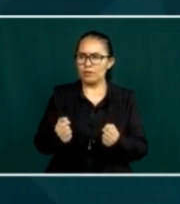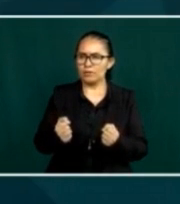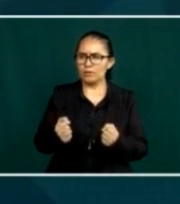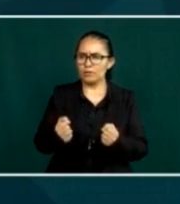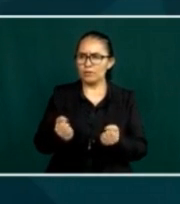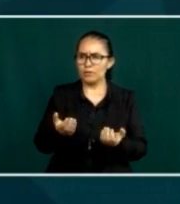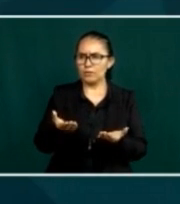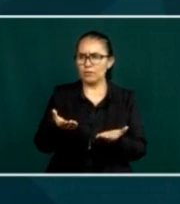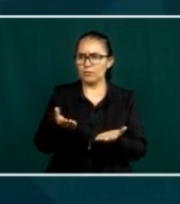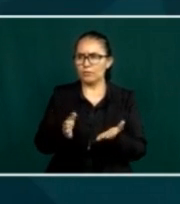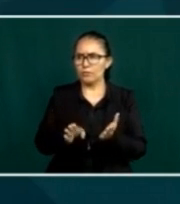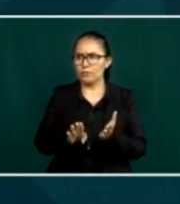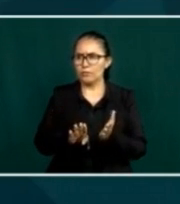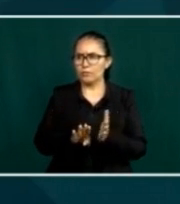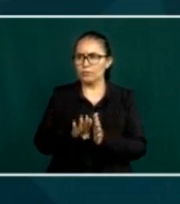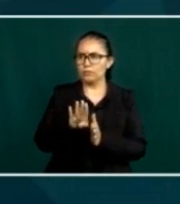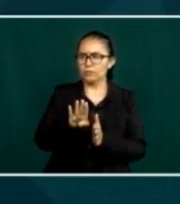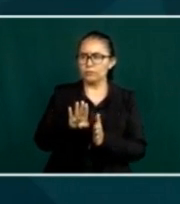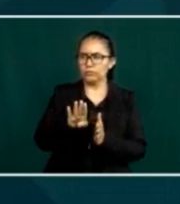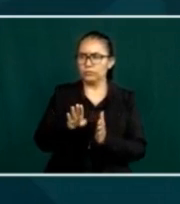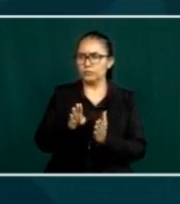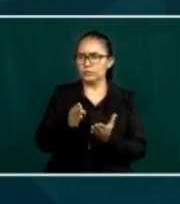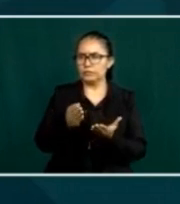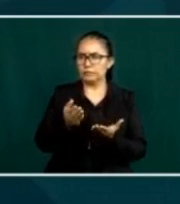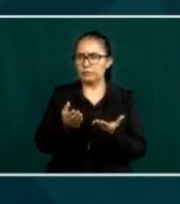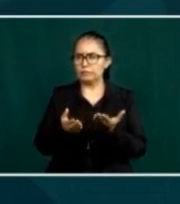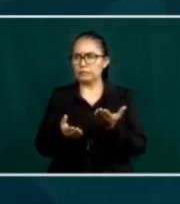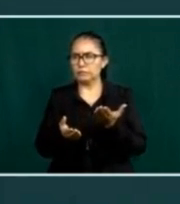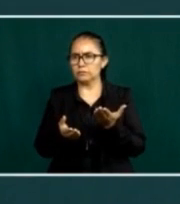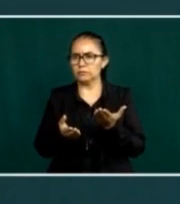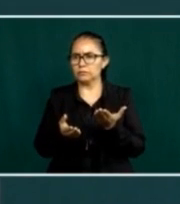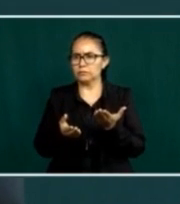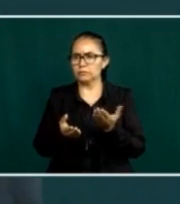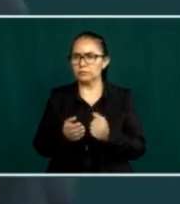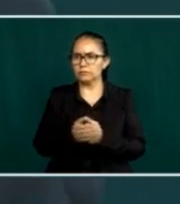That there not be inflation, because inflation